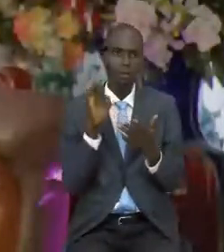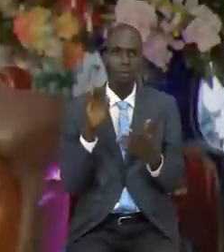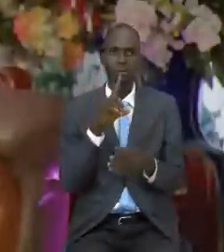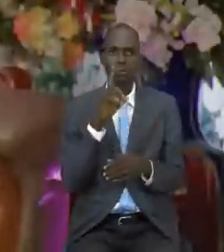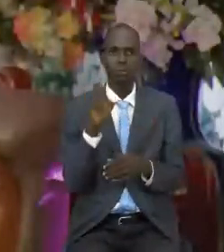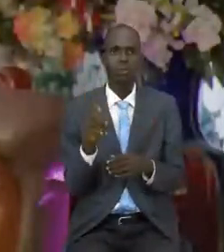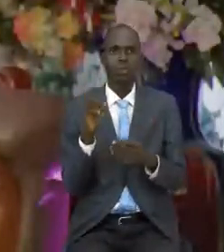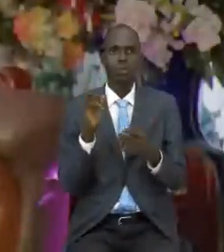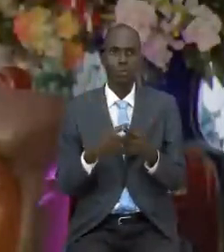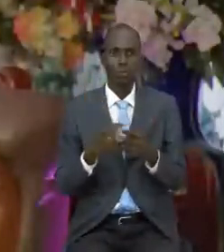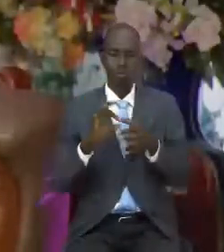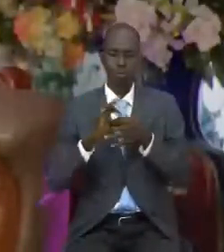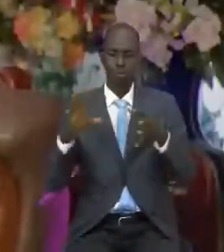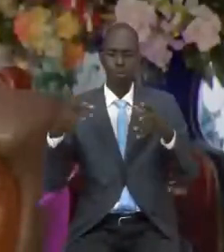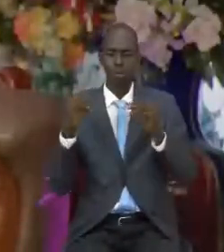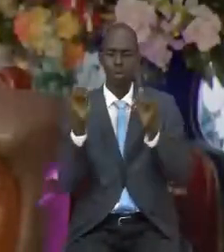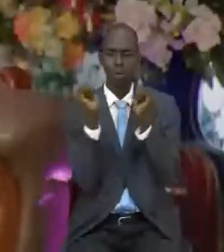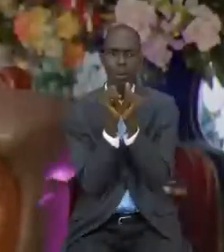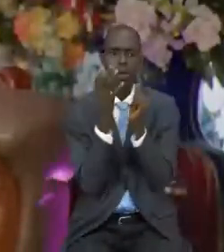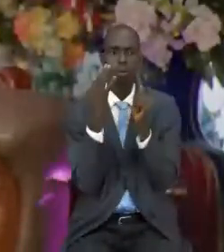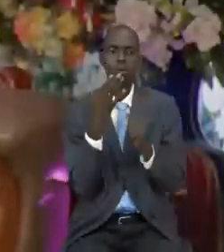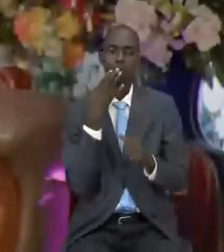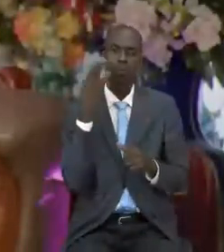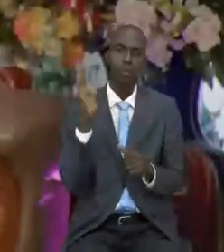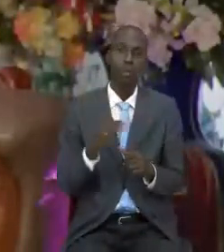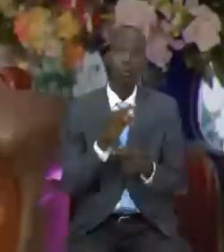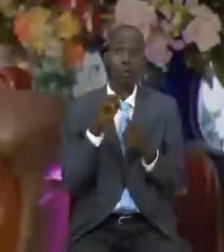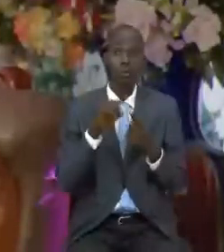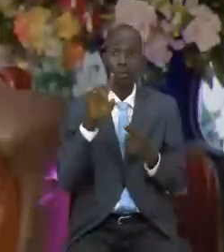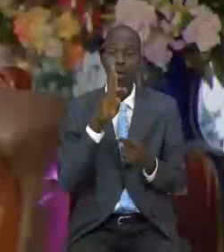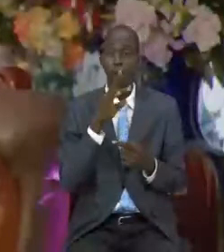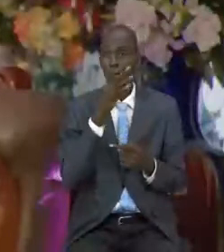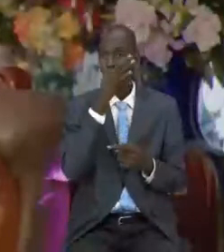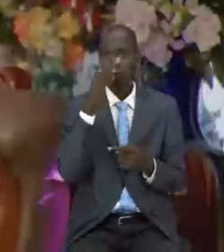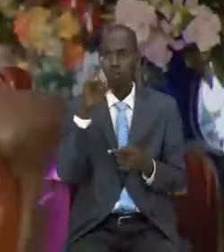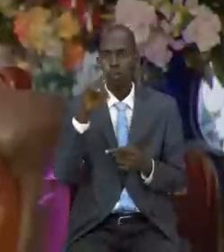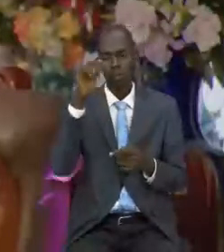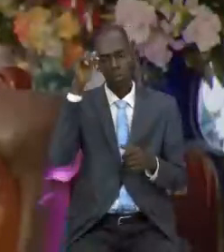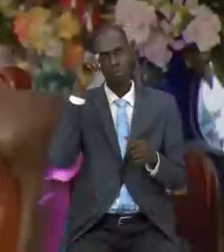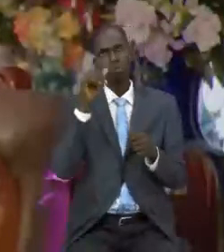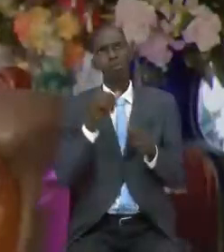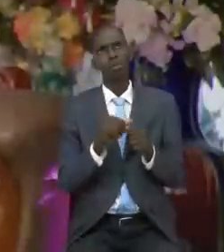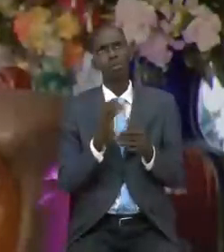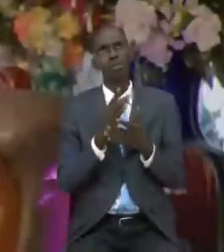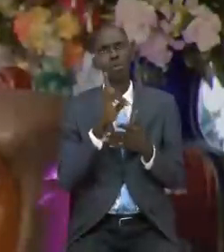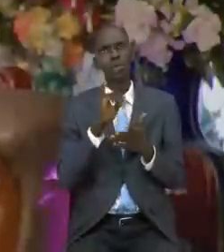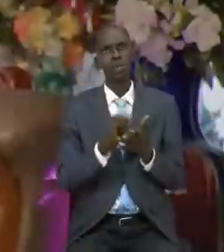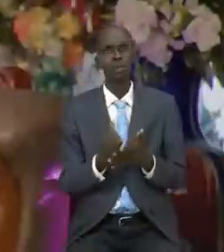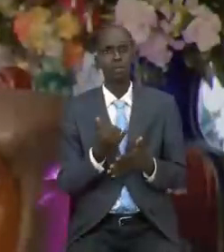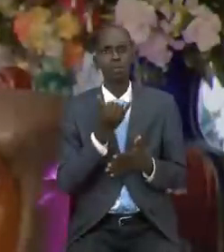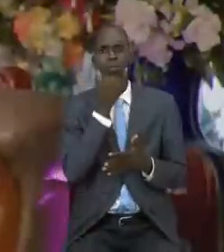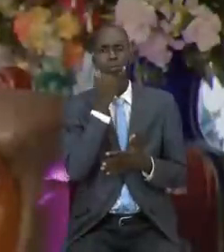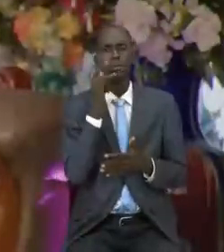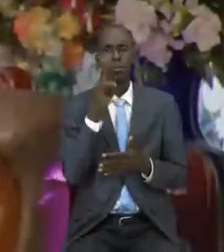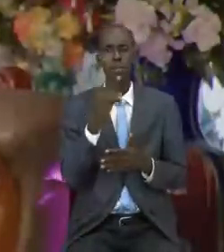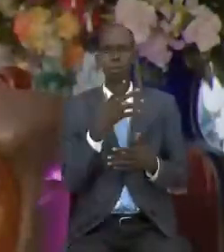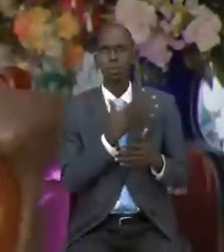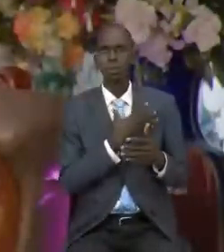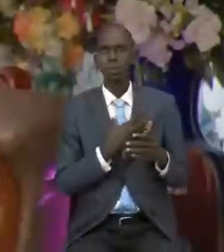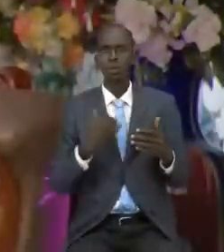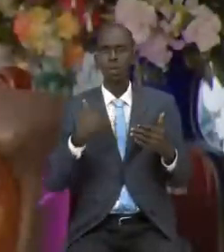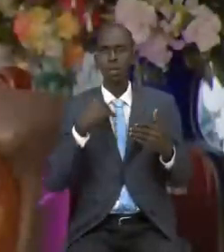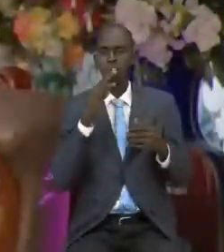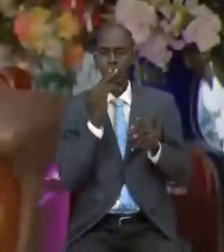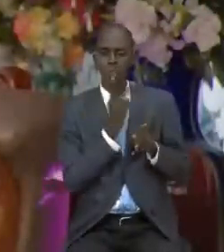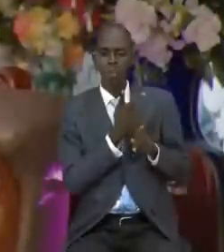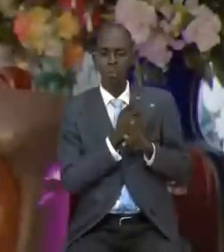of wickedness? When you are fasting, you remember somebody that offended you, you've been holding in your heart. That